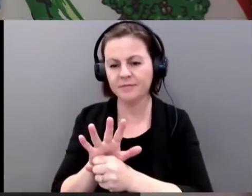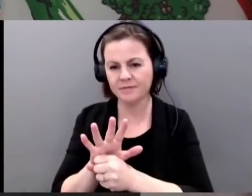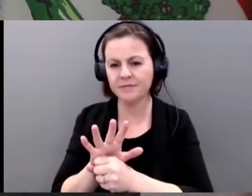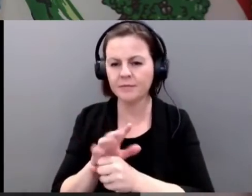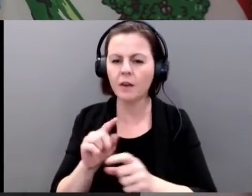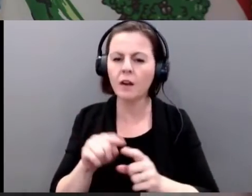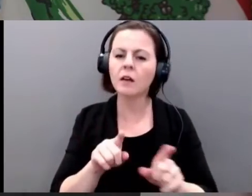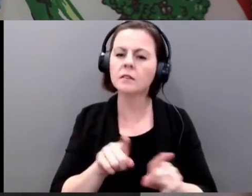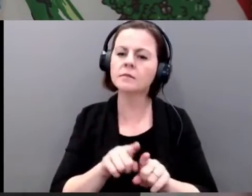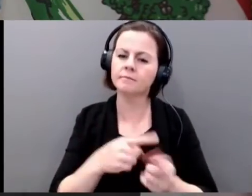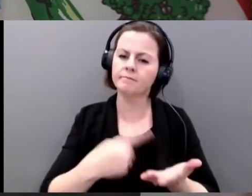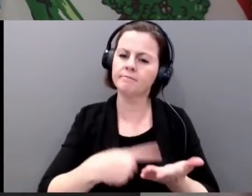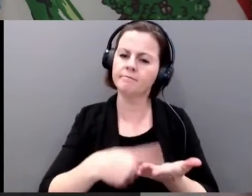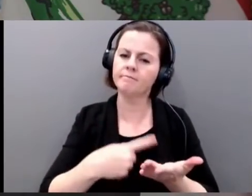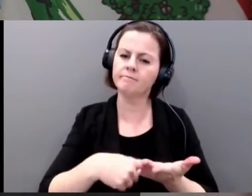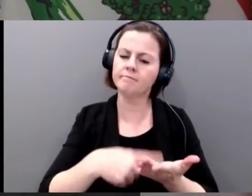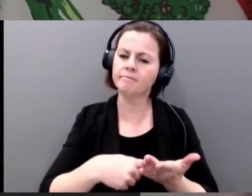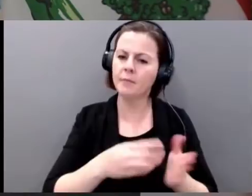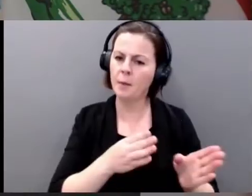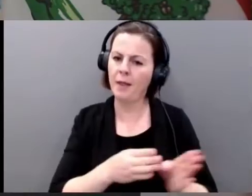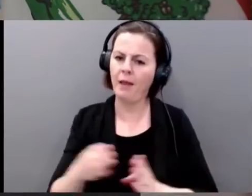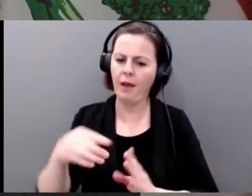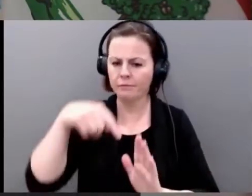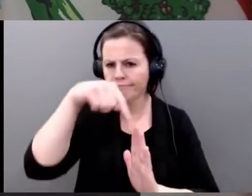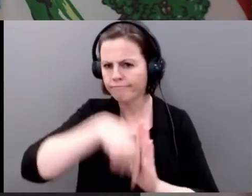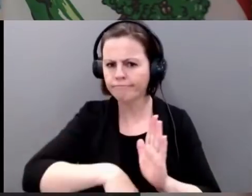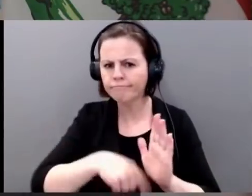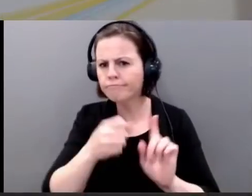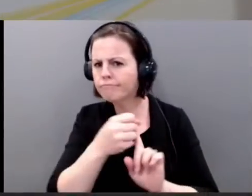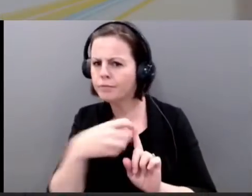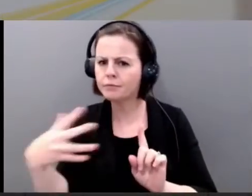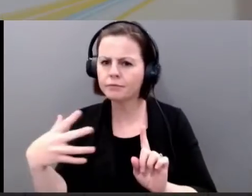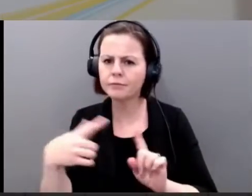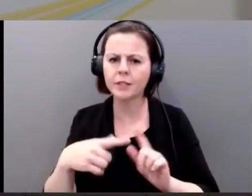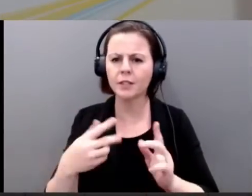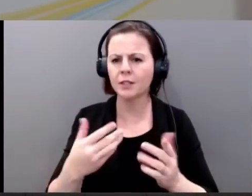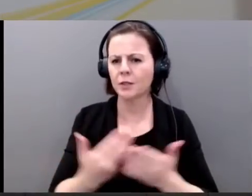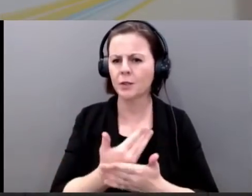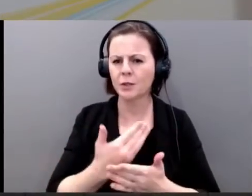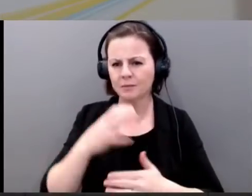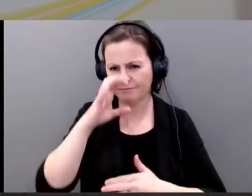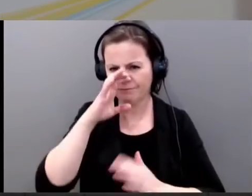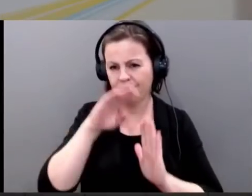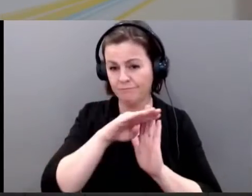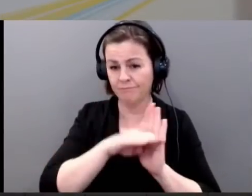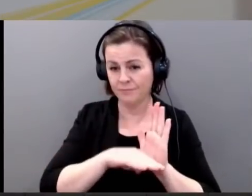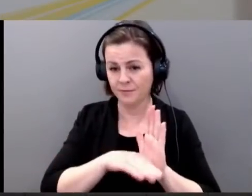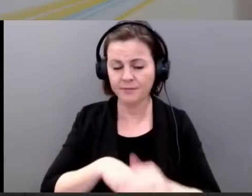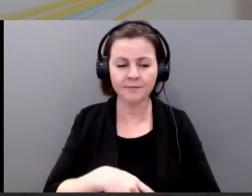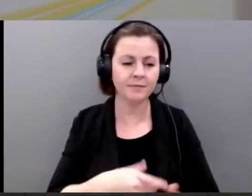plan to roll back. So. Thank you, Premier. Good afternoon.